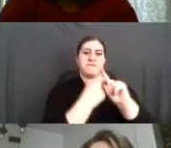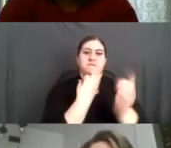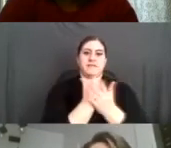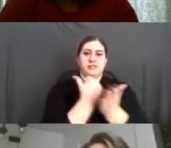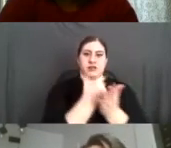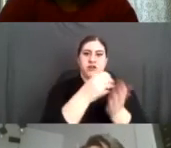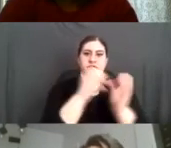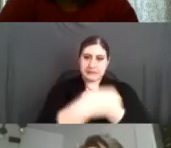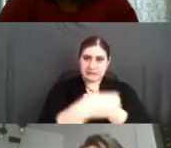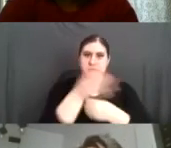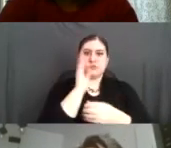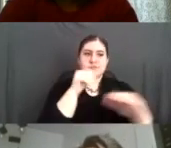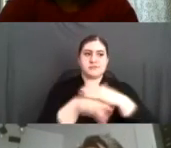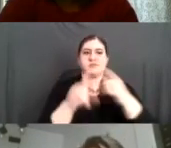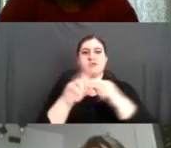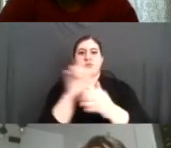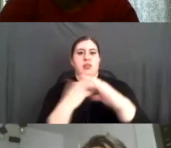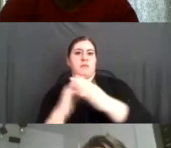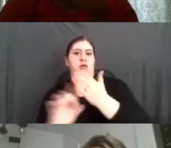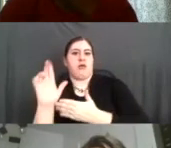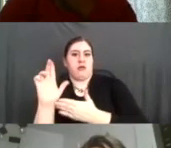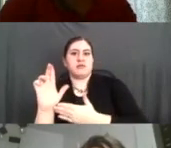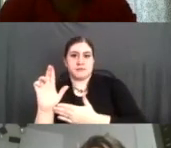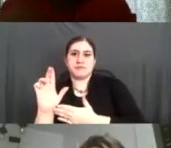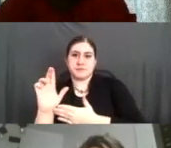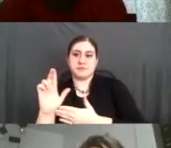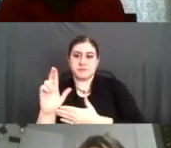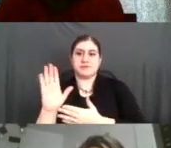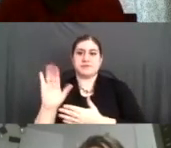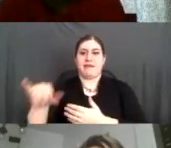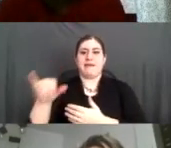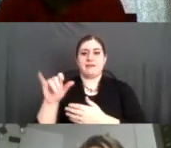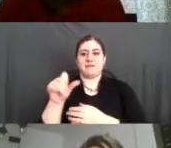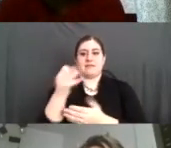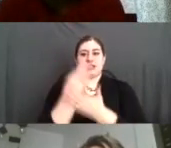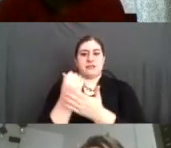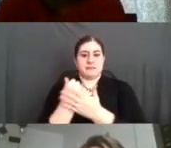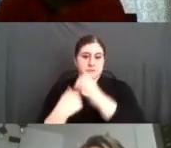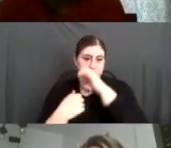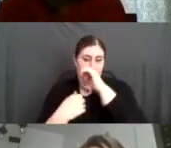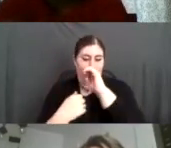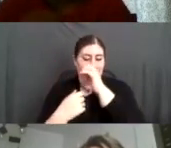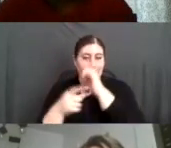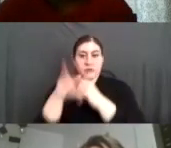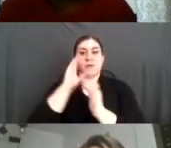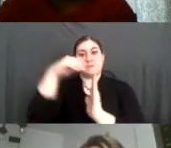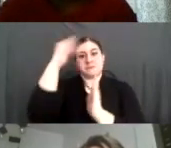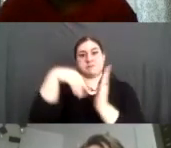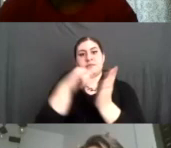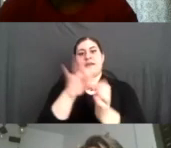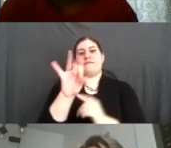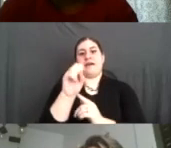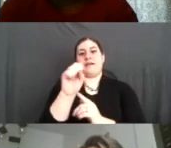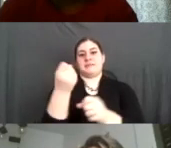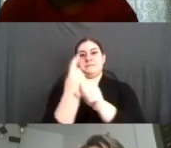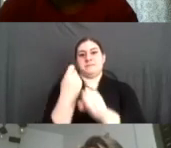to your Lamar University financial aid inbox. You will fill out the FAFSA every